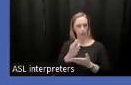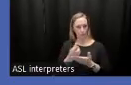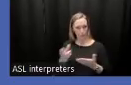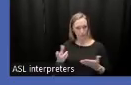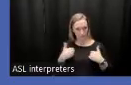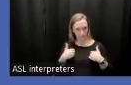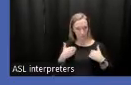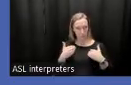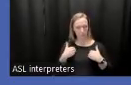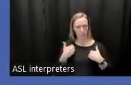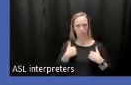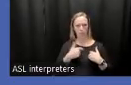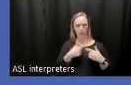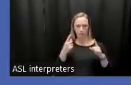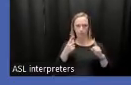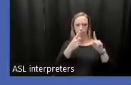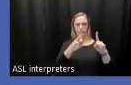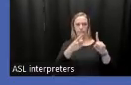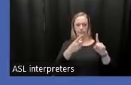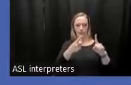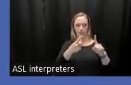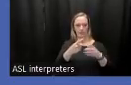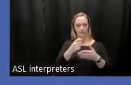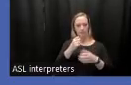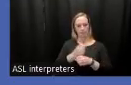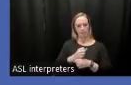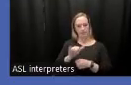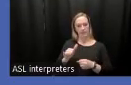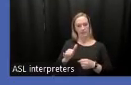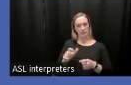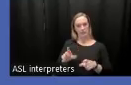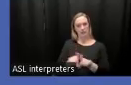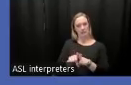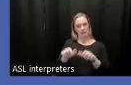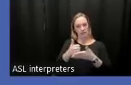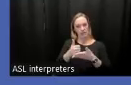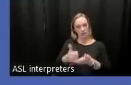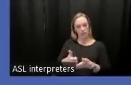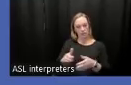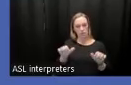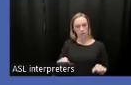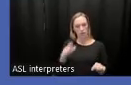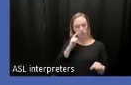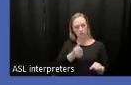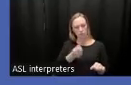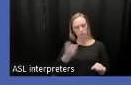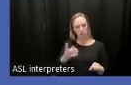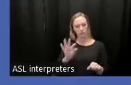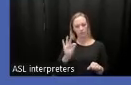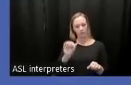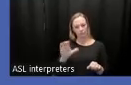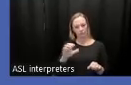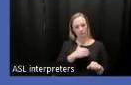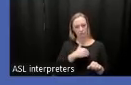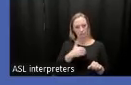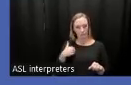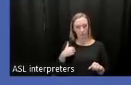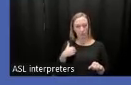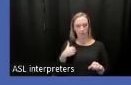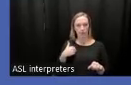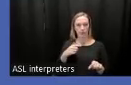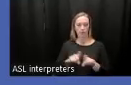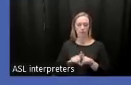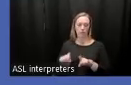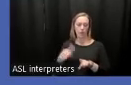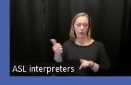we strive to make it, as helpful as possible to multiple faculty members and other